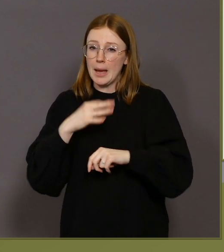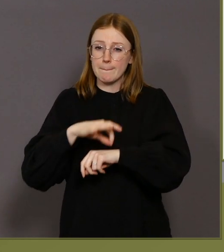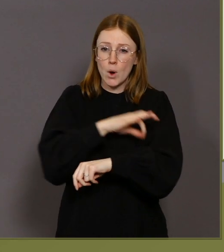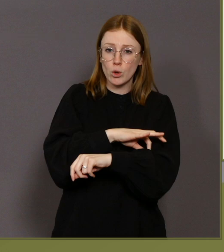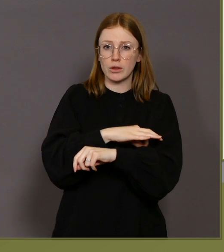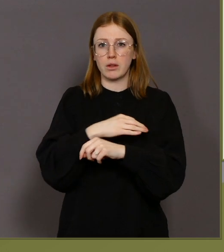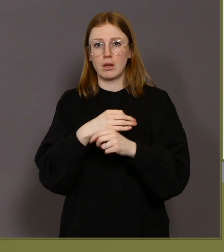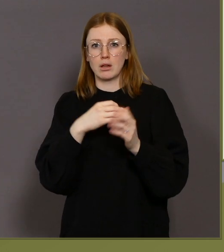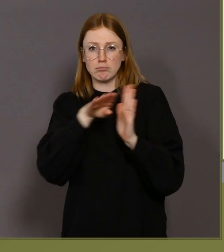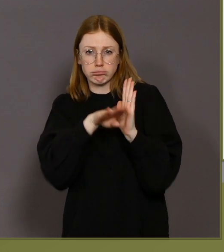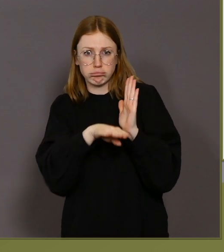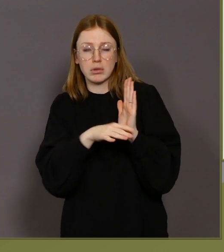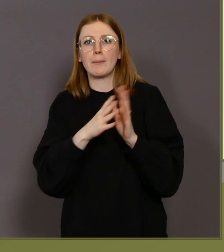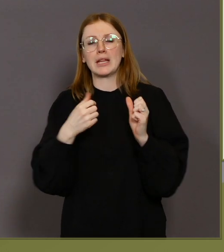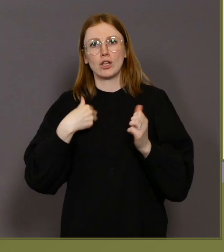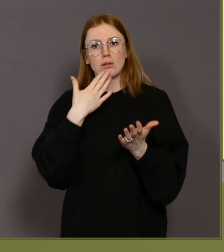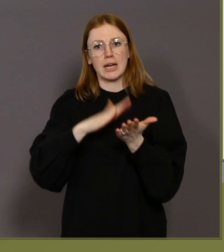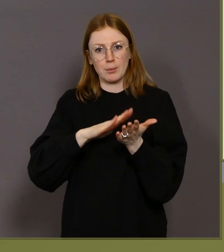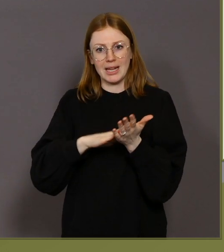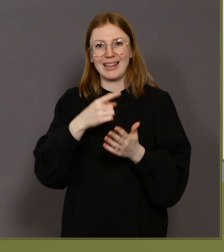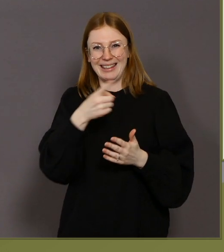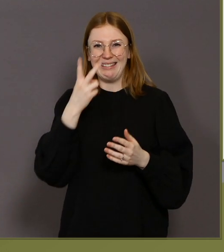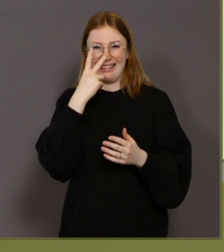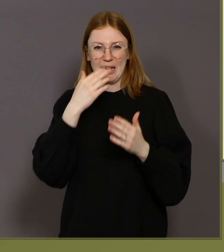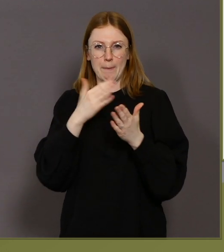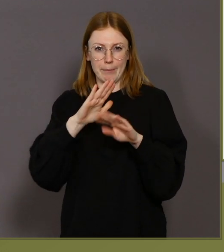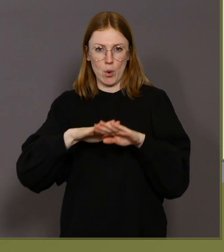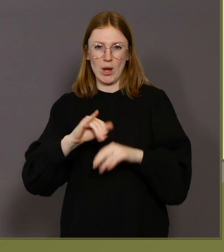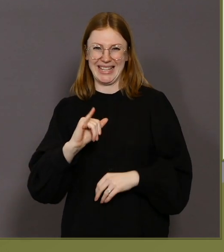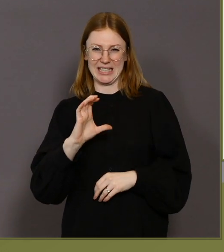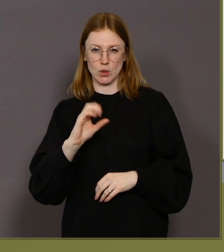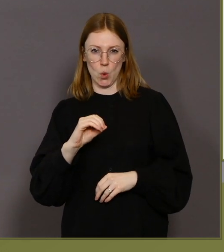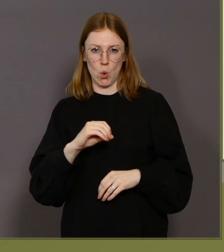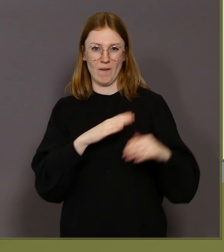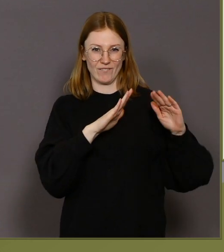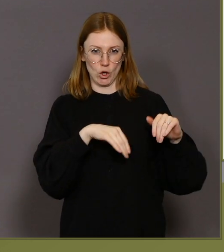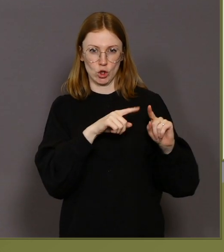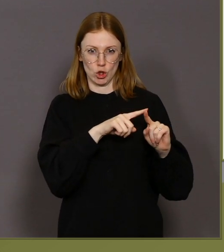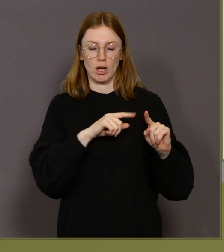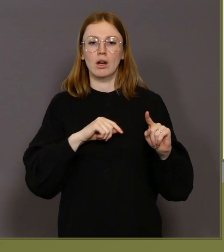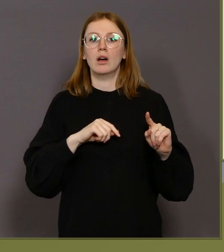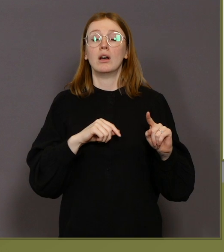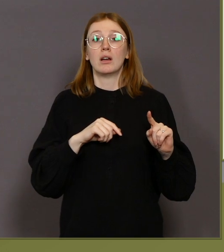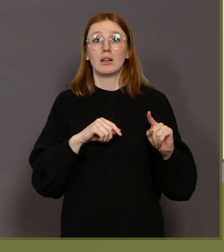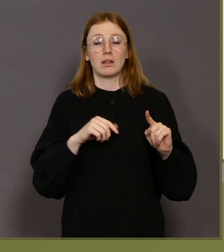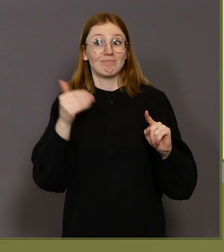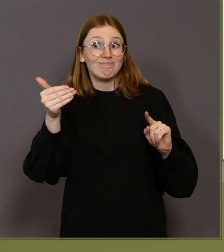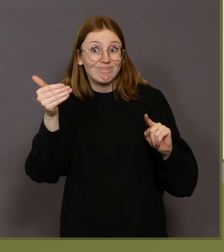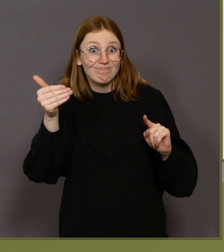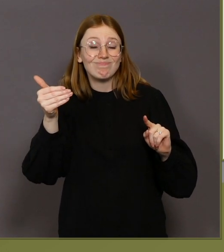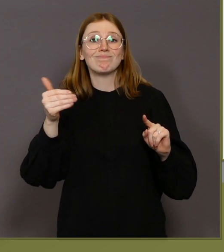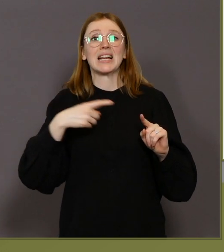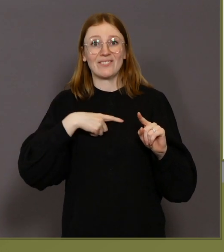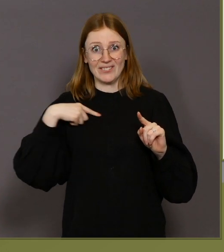that you look at the measures of ISO 21542 because in the future, at some point, we'll probably go towards